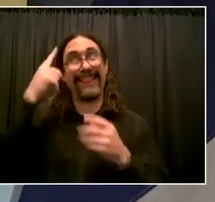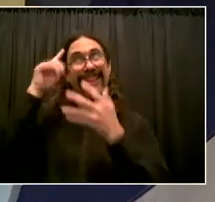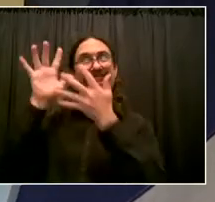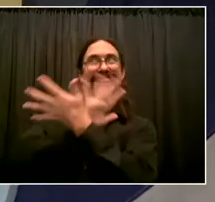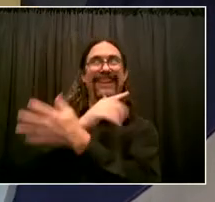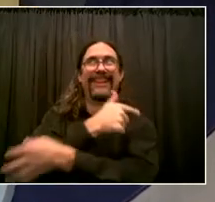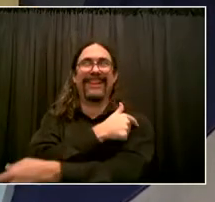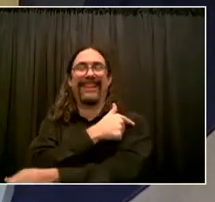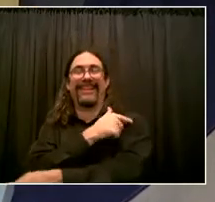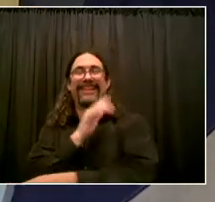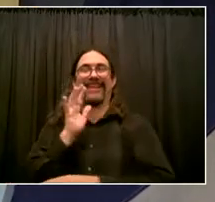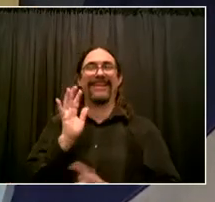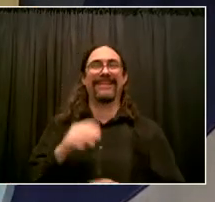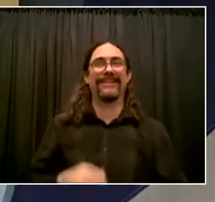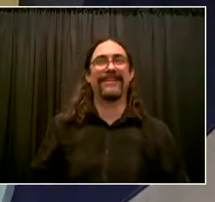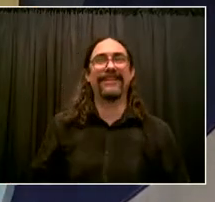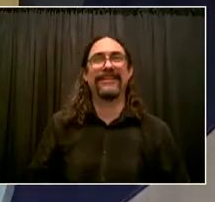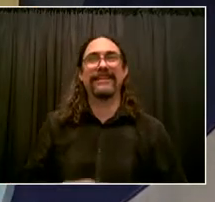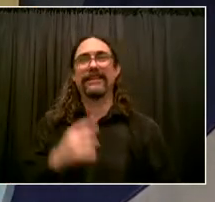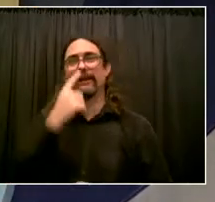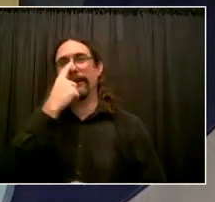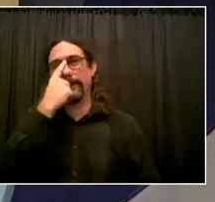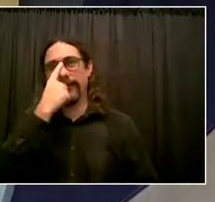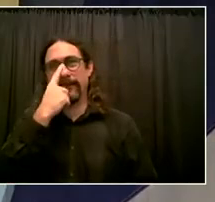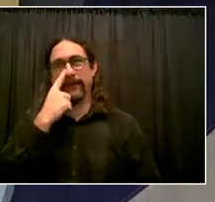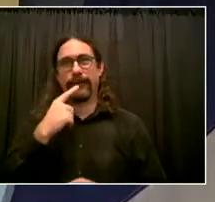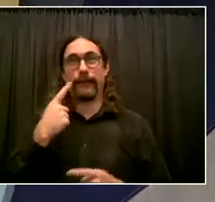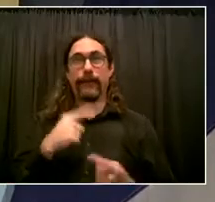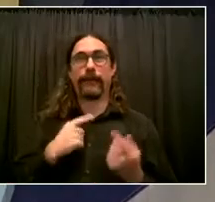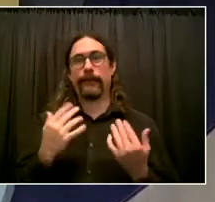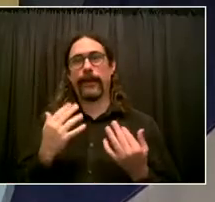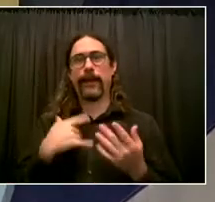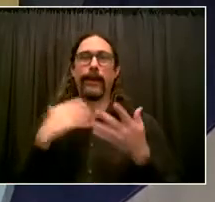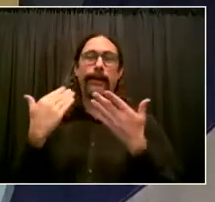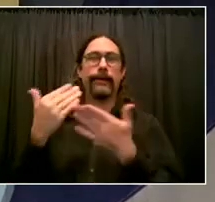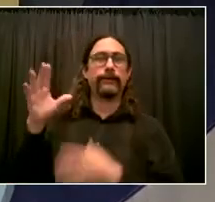can also get the vaccine in the comfort of their own home. That's right.